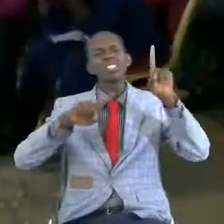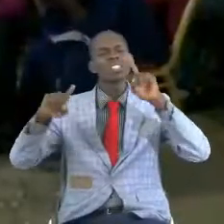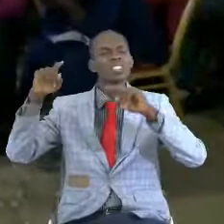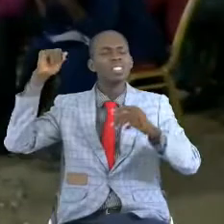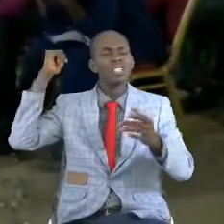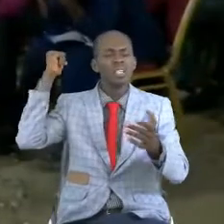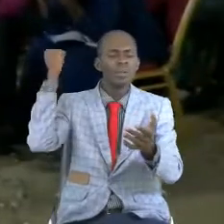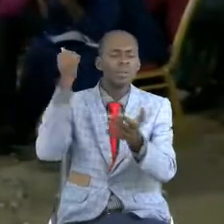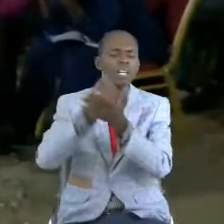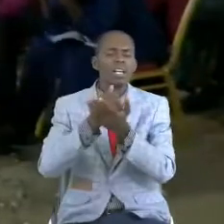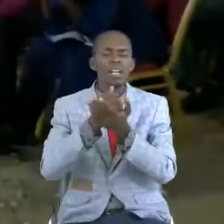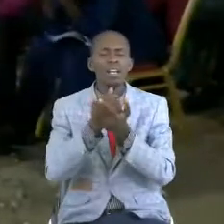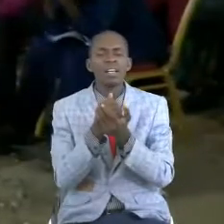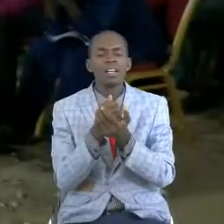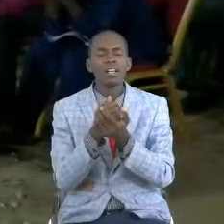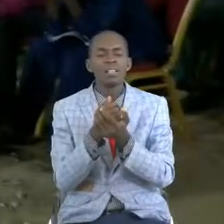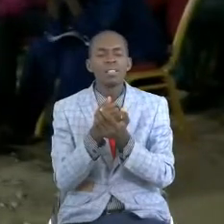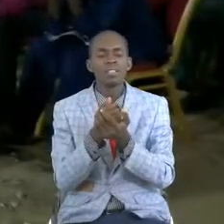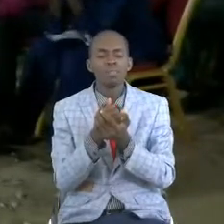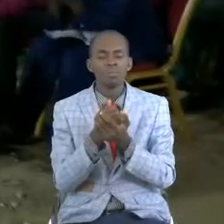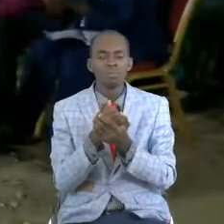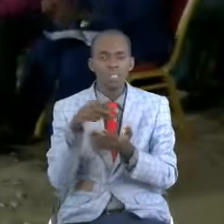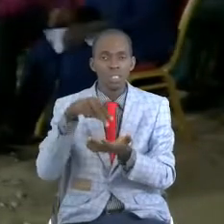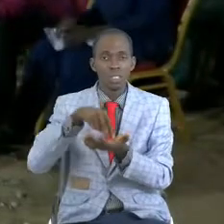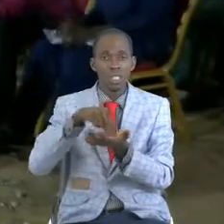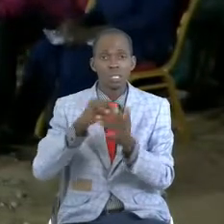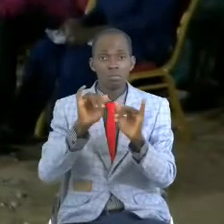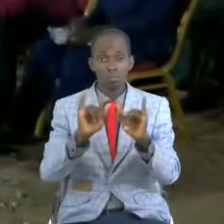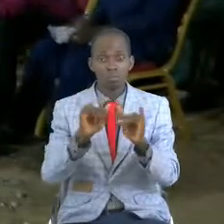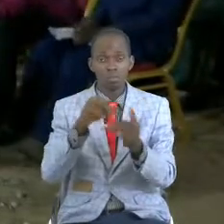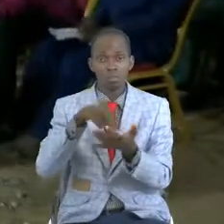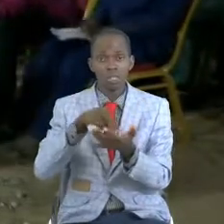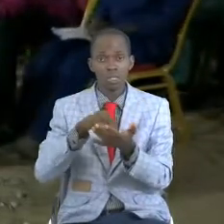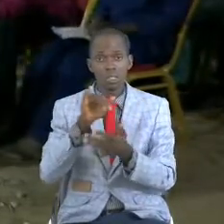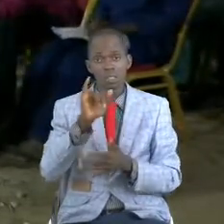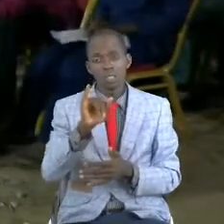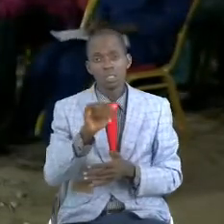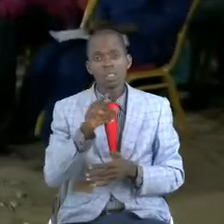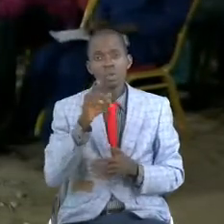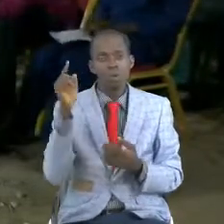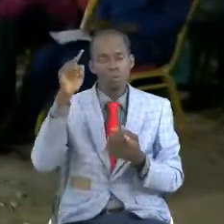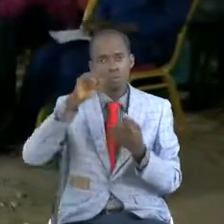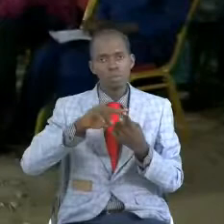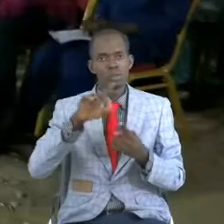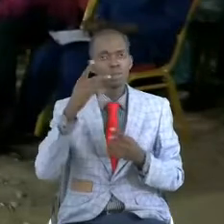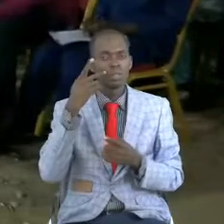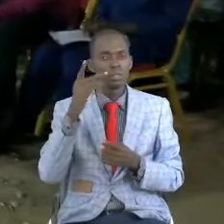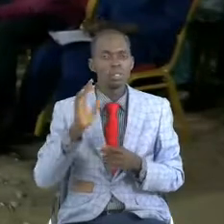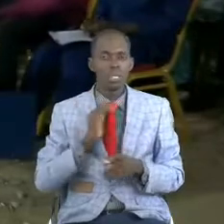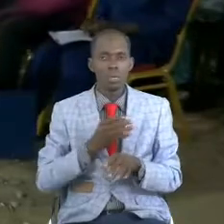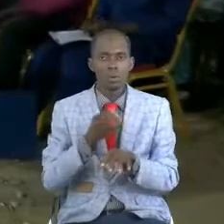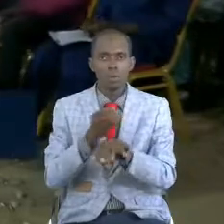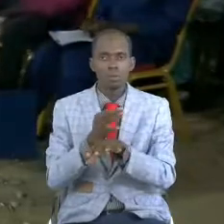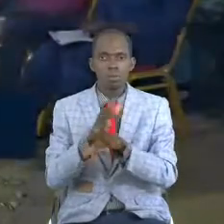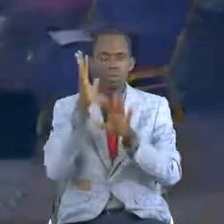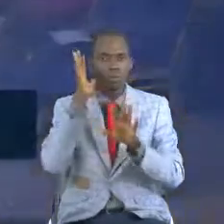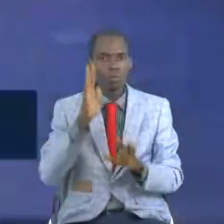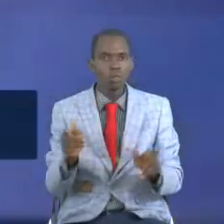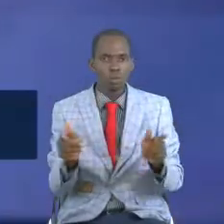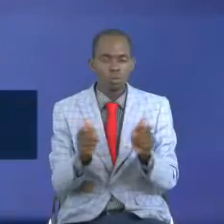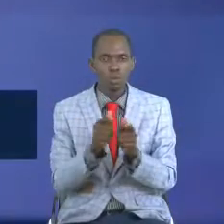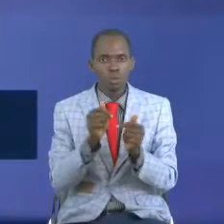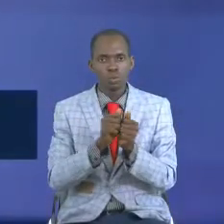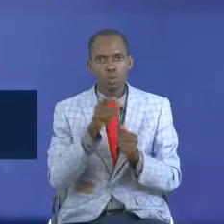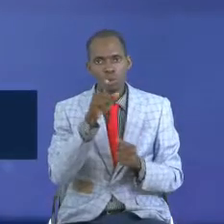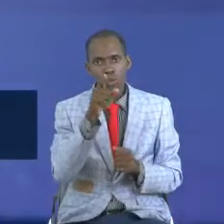amen. Keep on standing. Our counselors are there. They give you the slip to fill. And online,